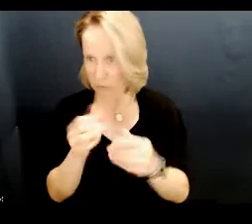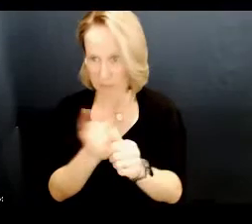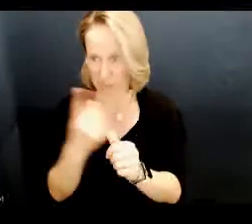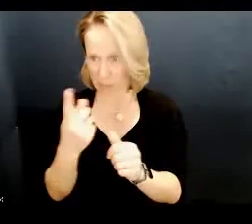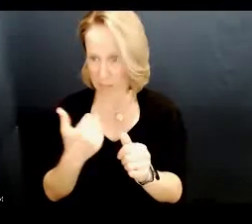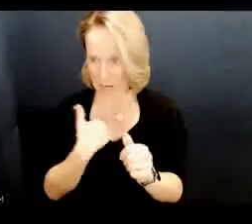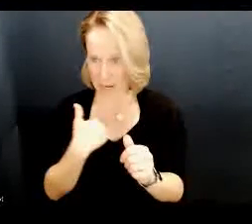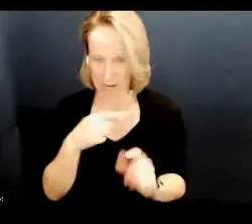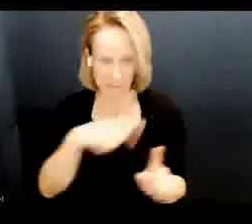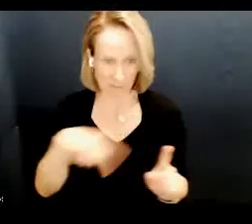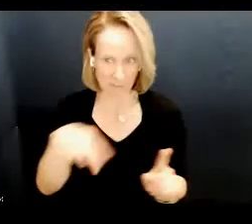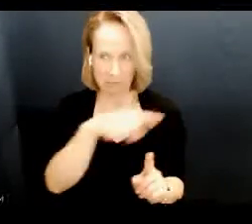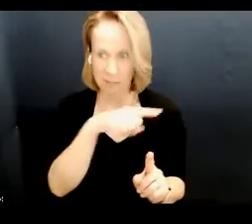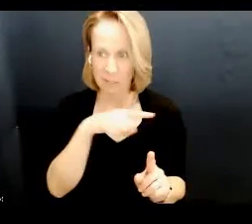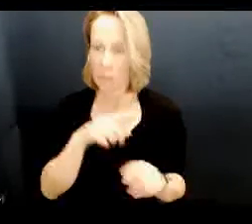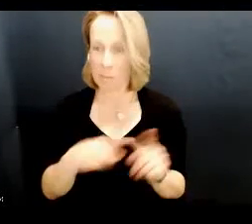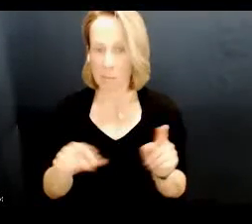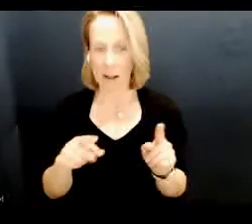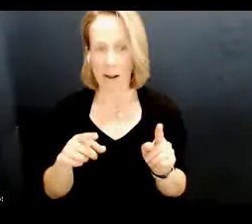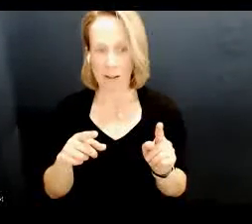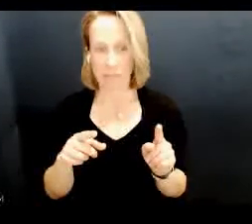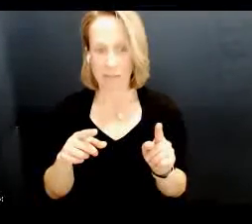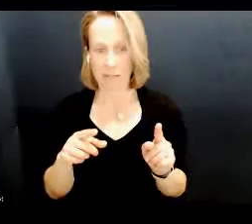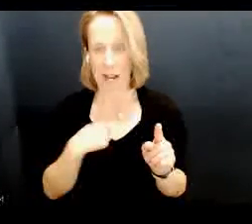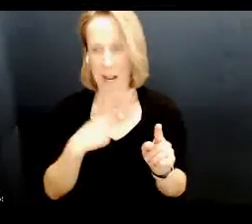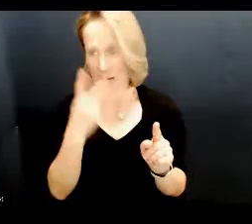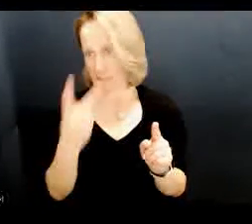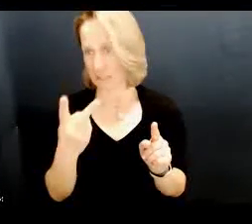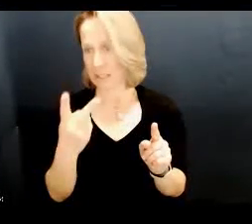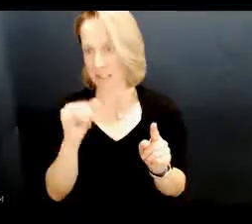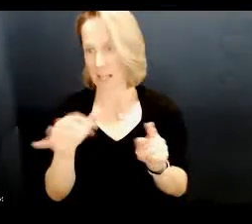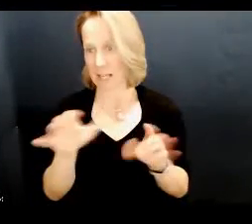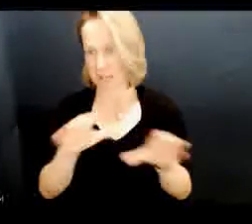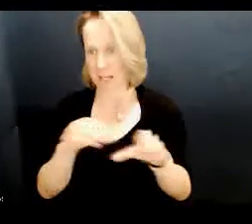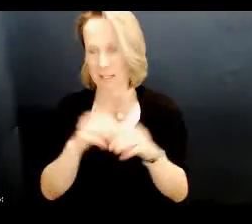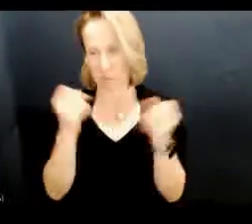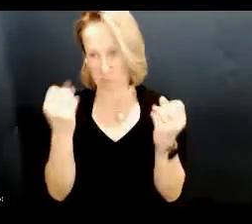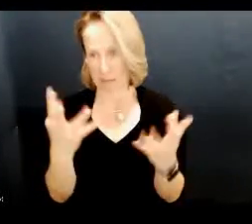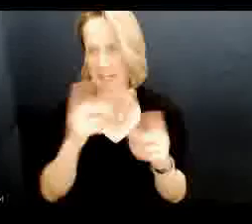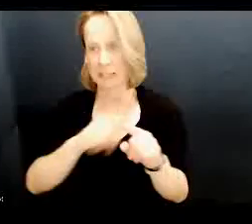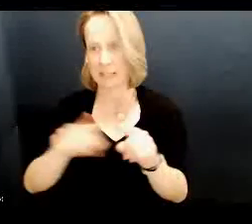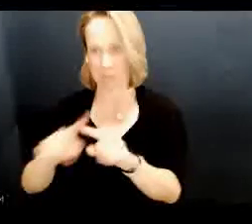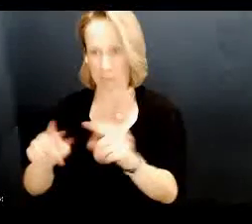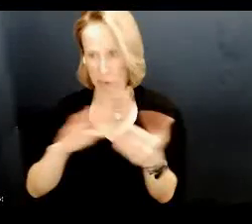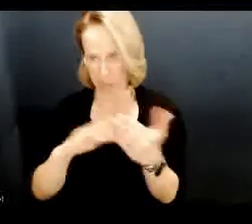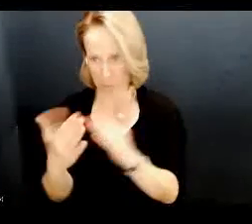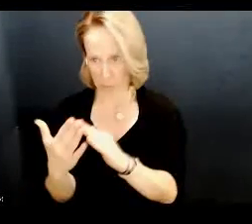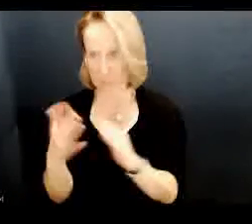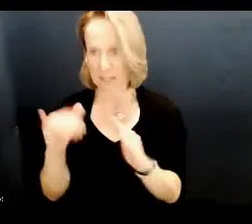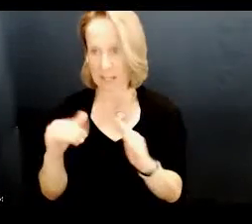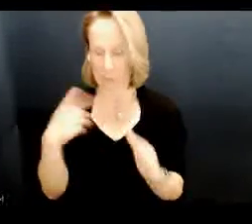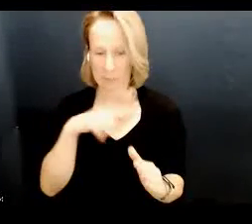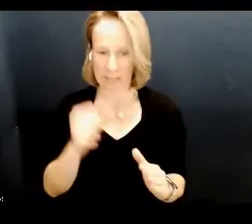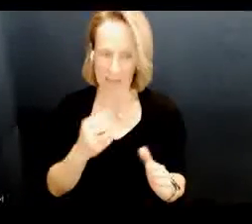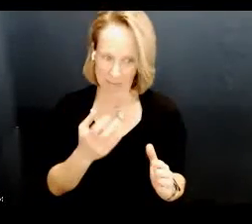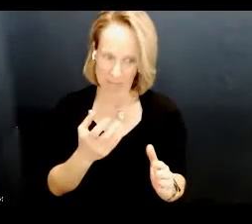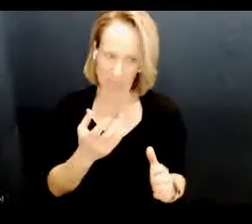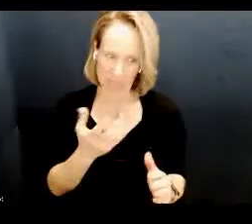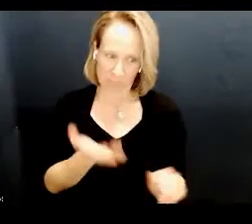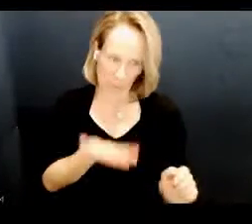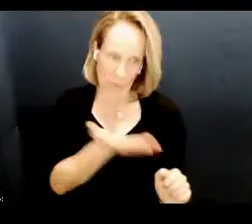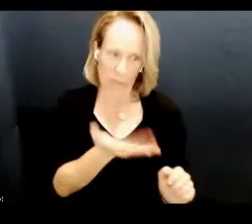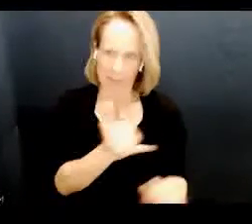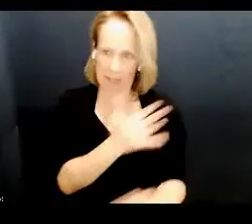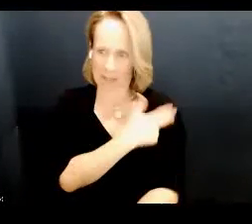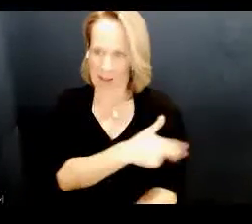is something that I've seen be done in many different communities, right? Where we can change the hospital's response. This could also be